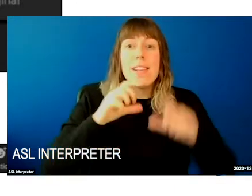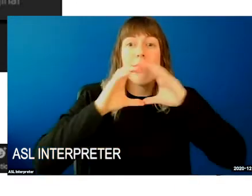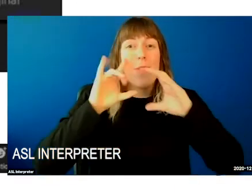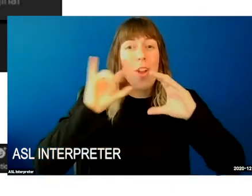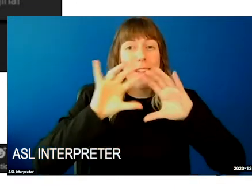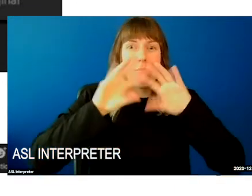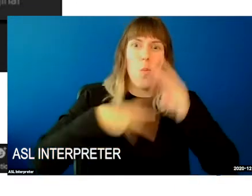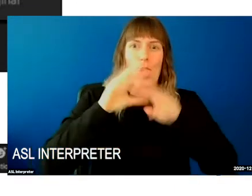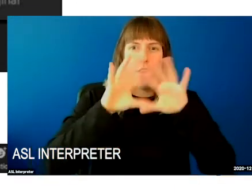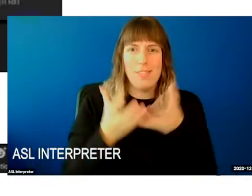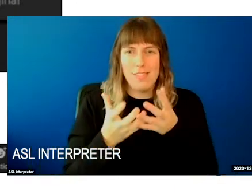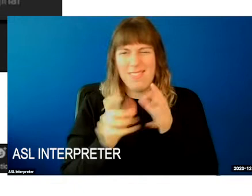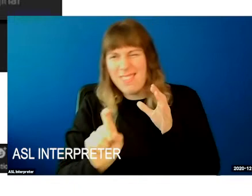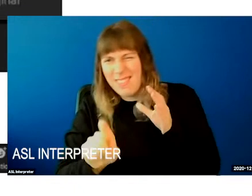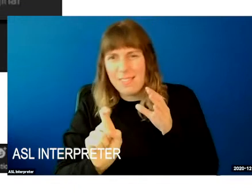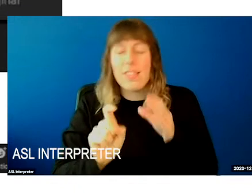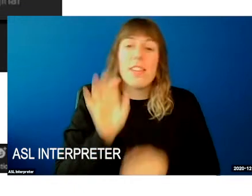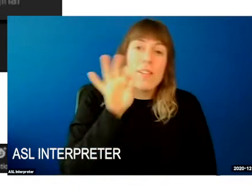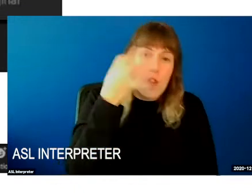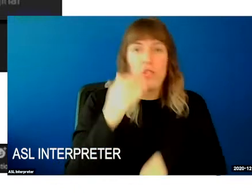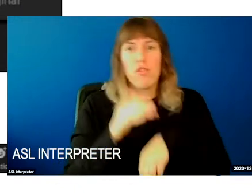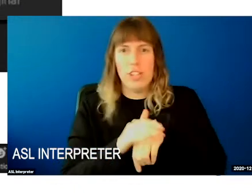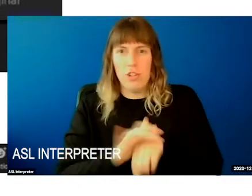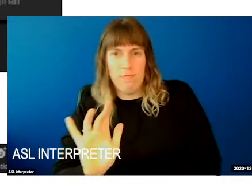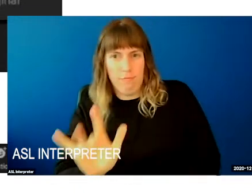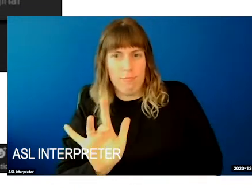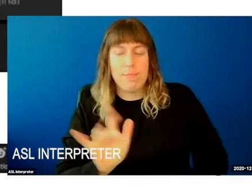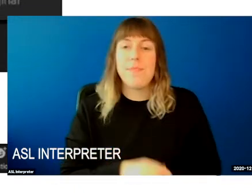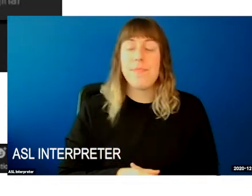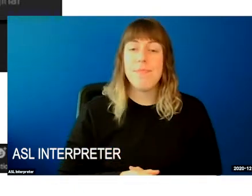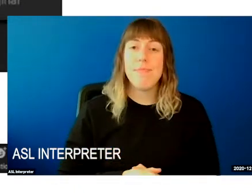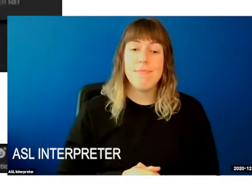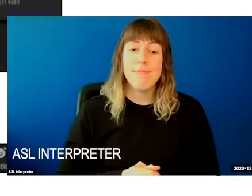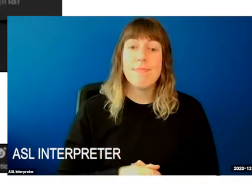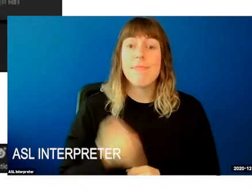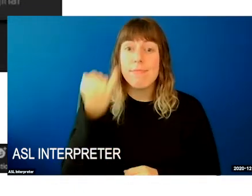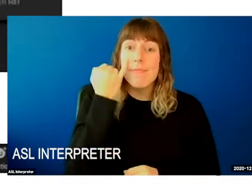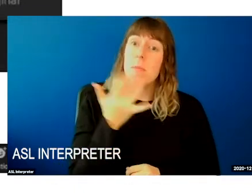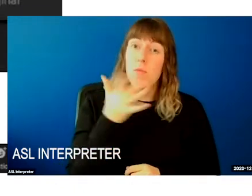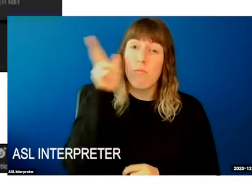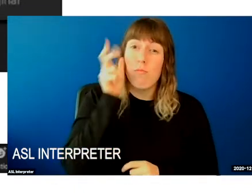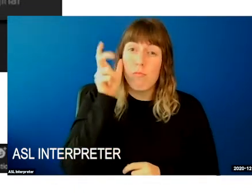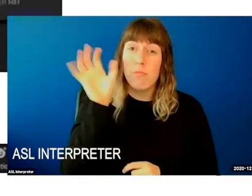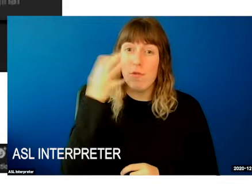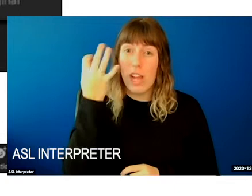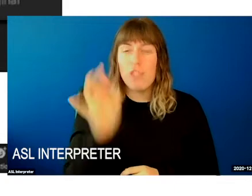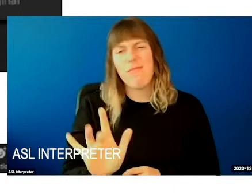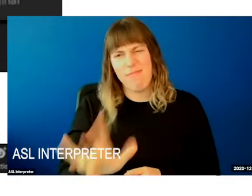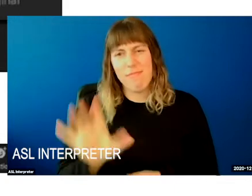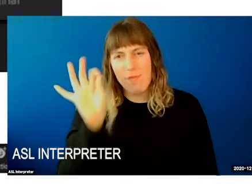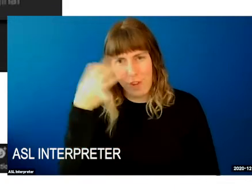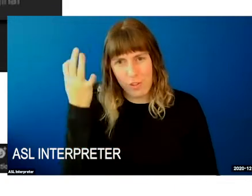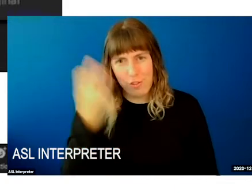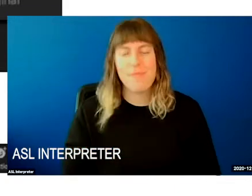screen. You'll see a little globe icon that will have the options of French or English. If you'd like to hear the webinar in French,